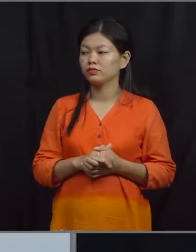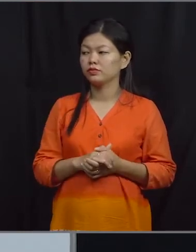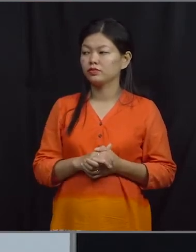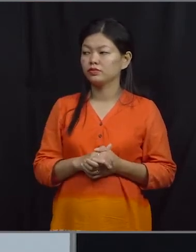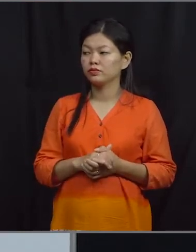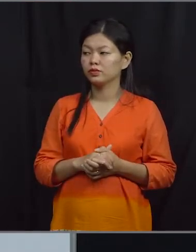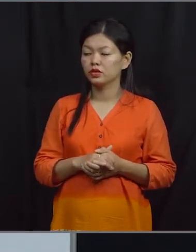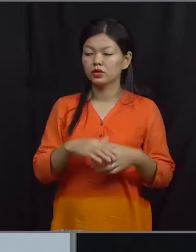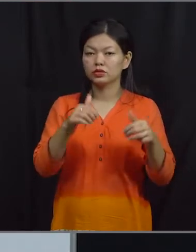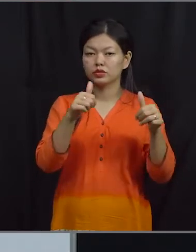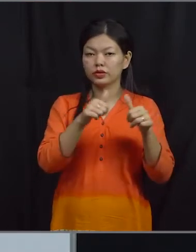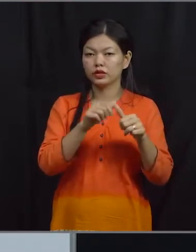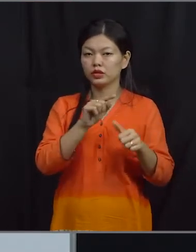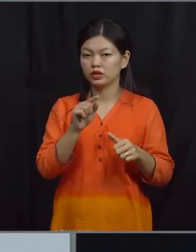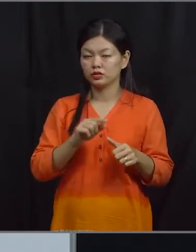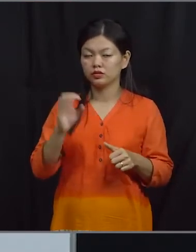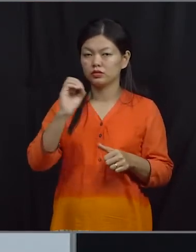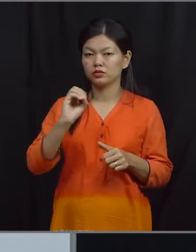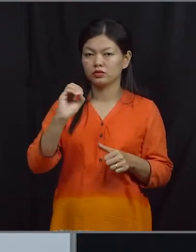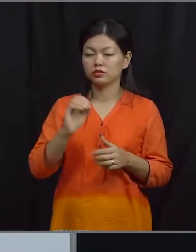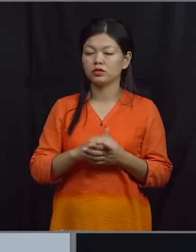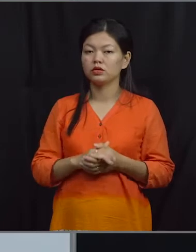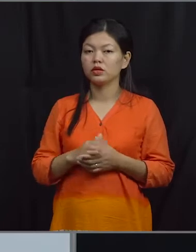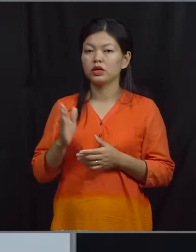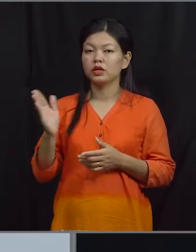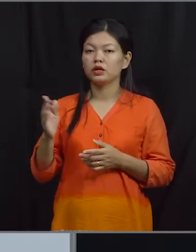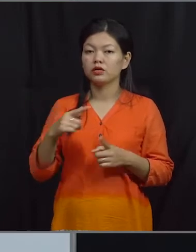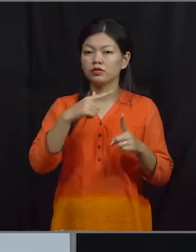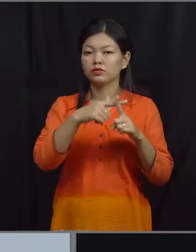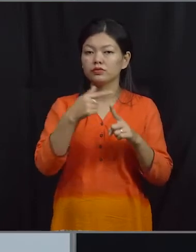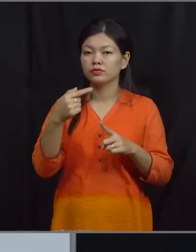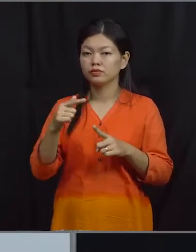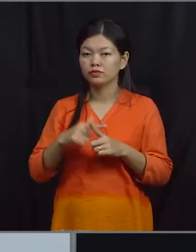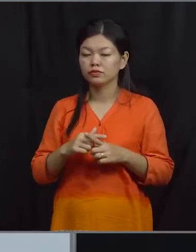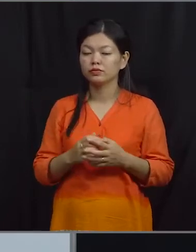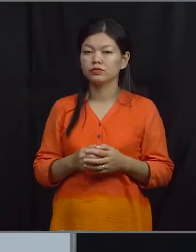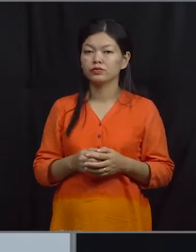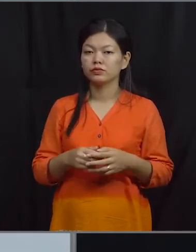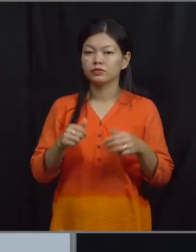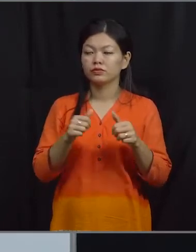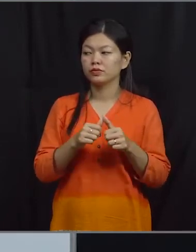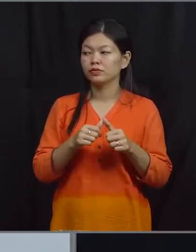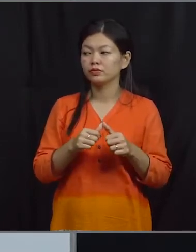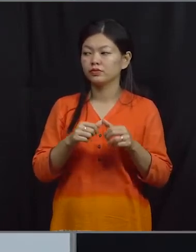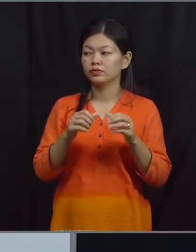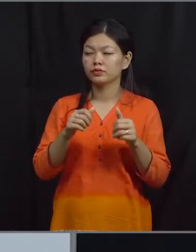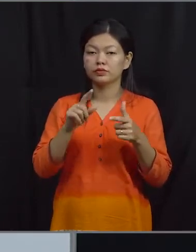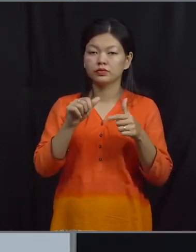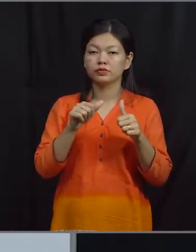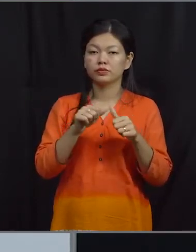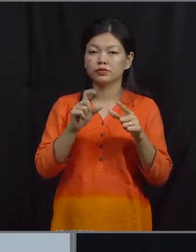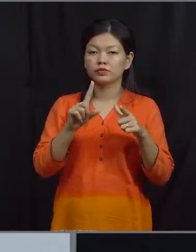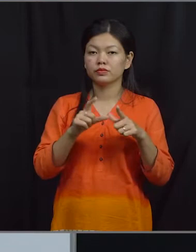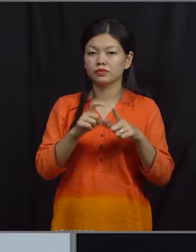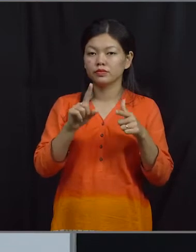So determinant of A is 0. In that case, we have to calculate adjoin A into B, right? So let us find